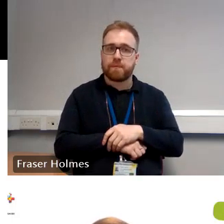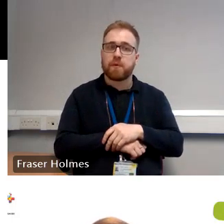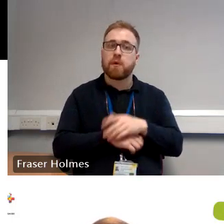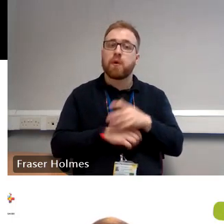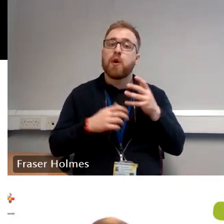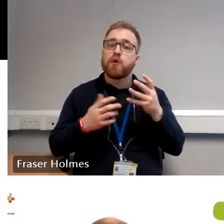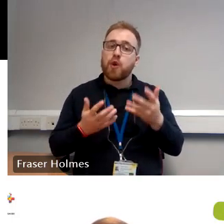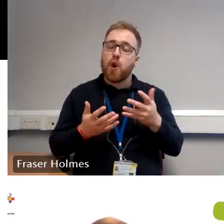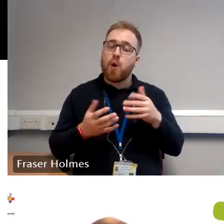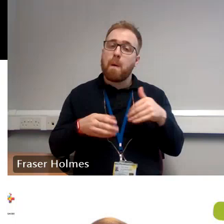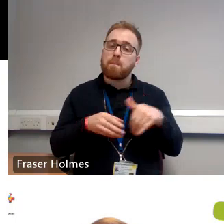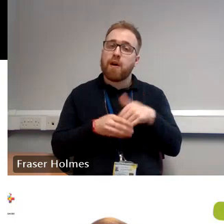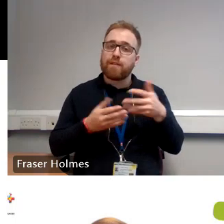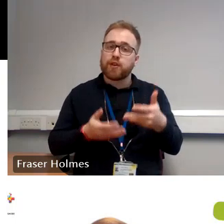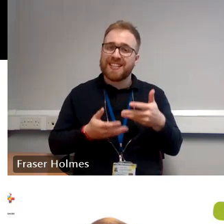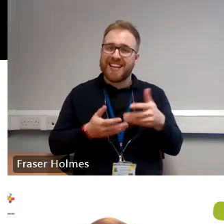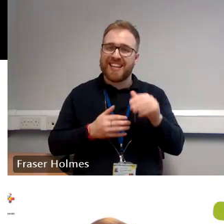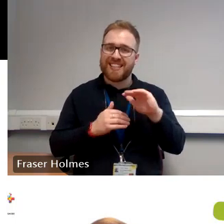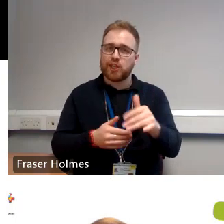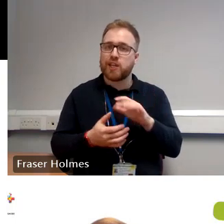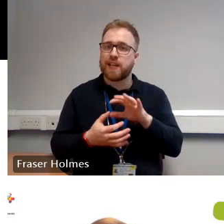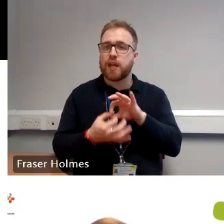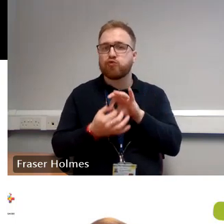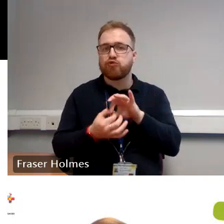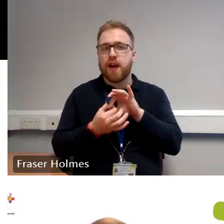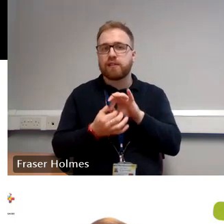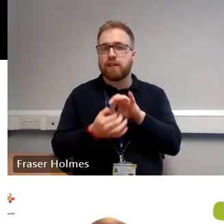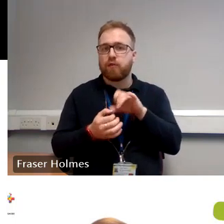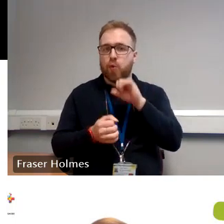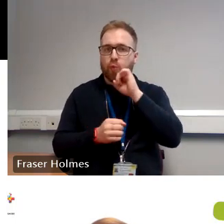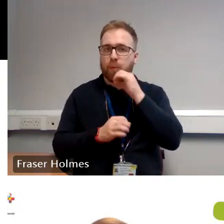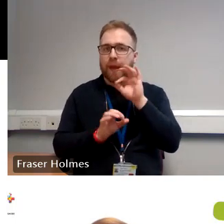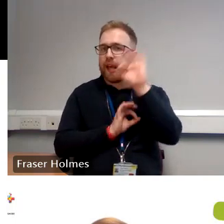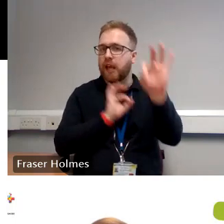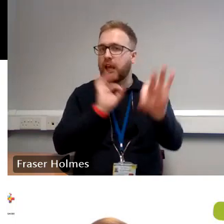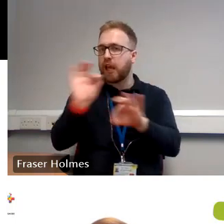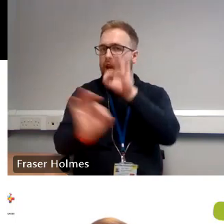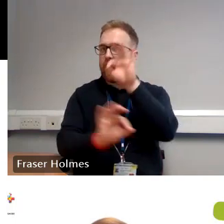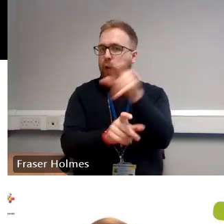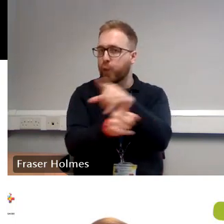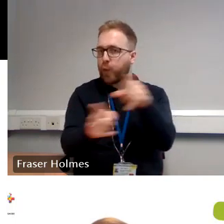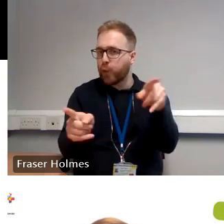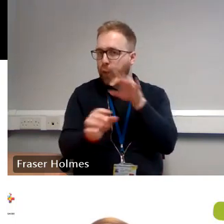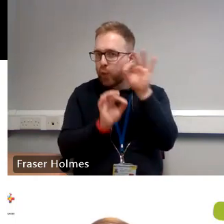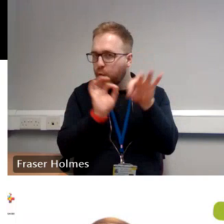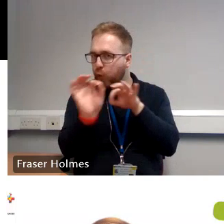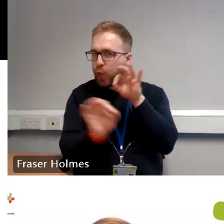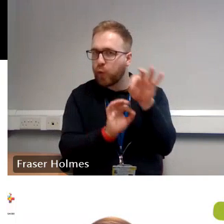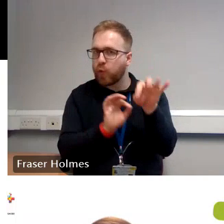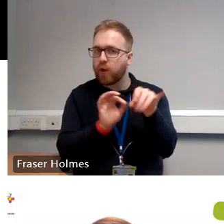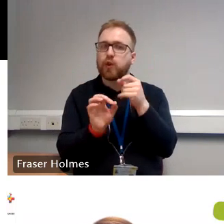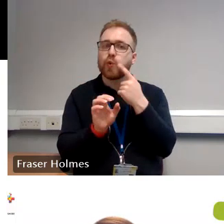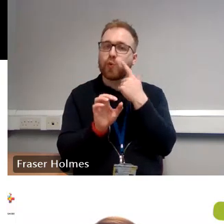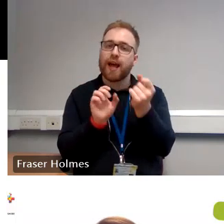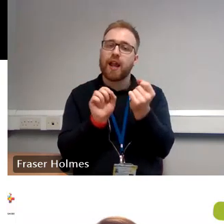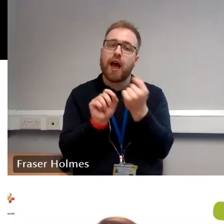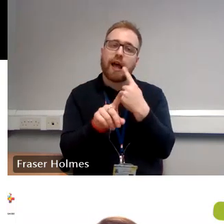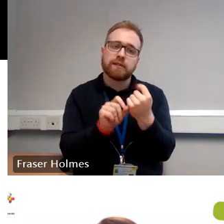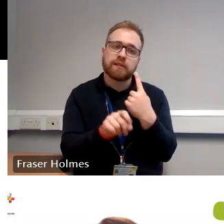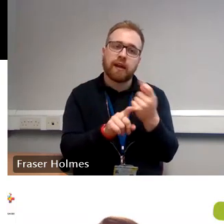So part of today's session is going to be interactive, where we'll be asking you a few questions, and you'll be able to answer these questions in a